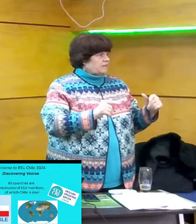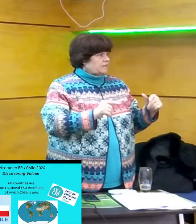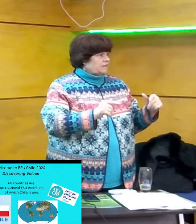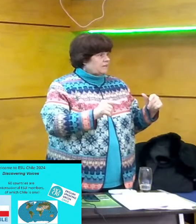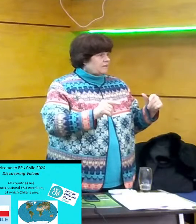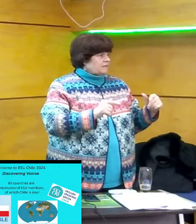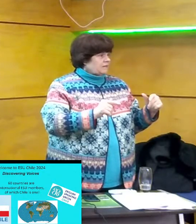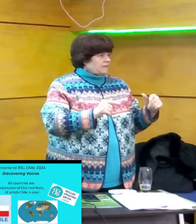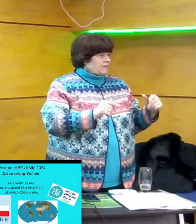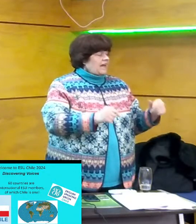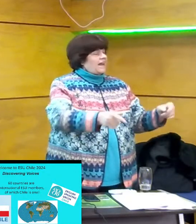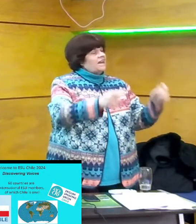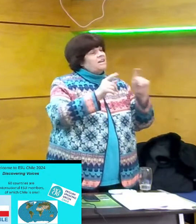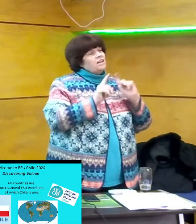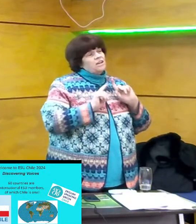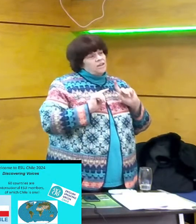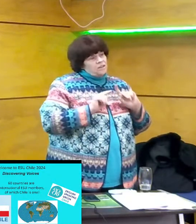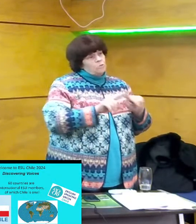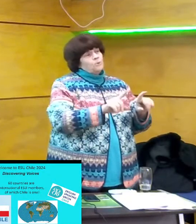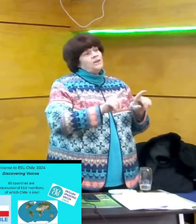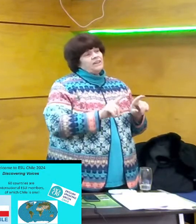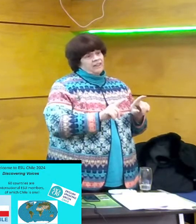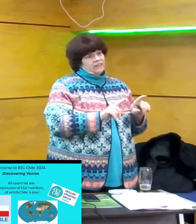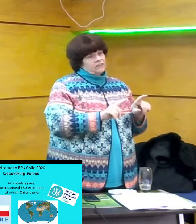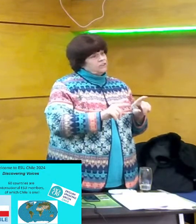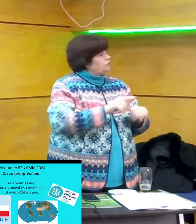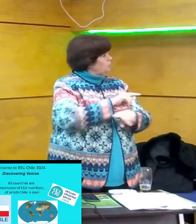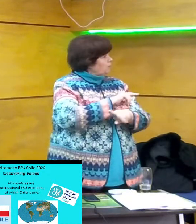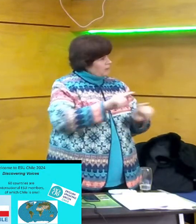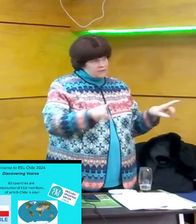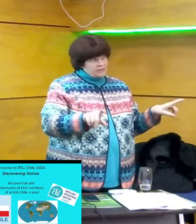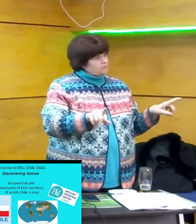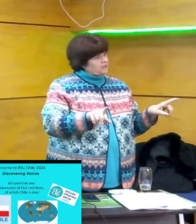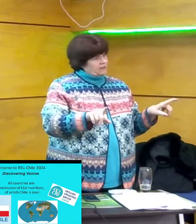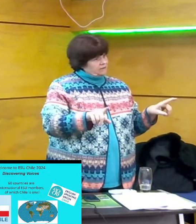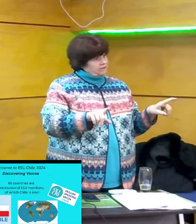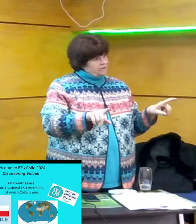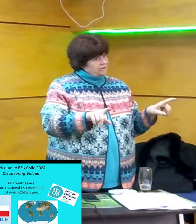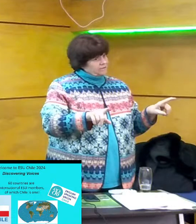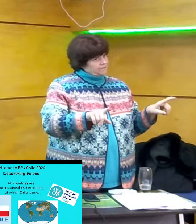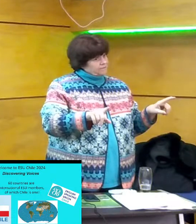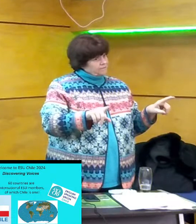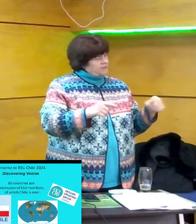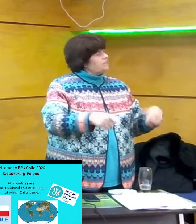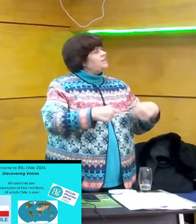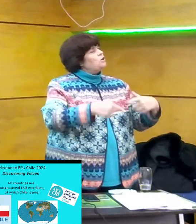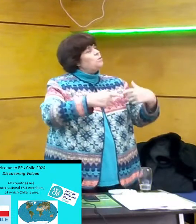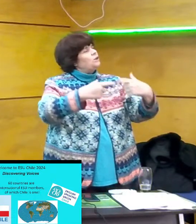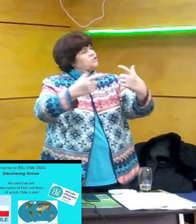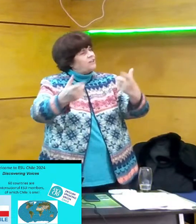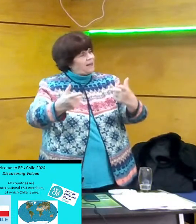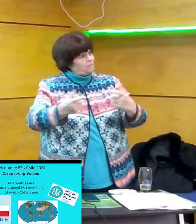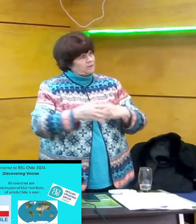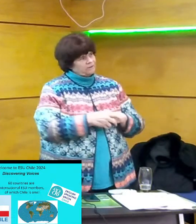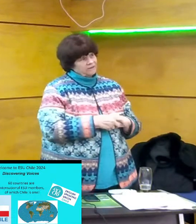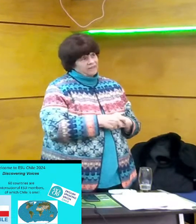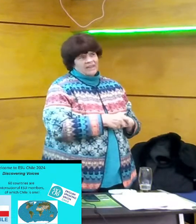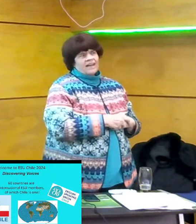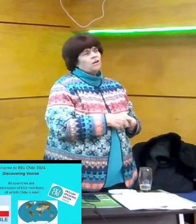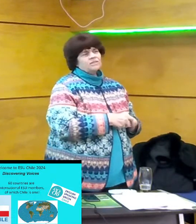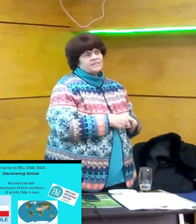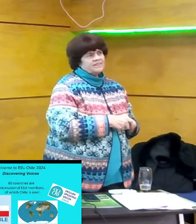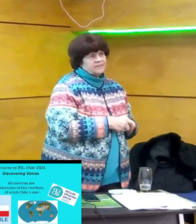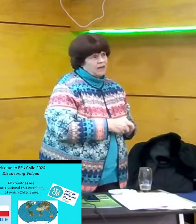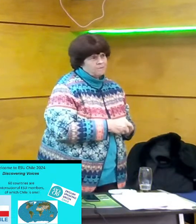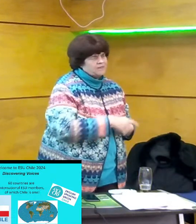story, and you put it in English without the subtitles, because they know what should happen.